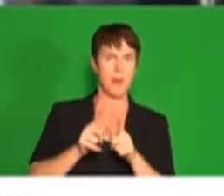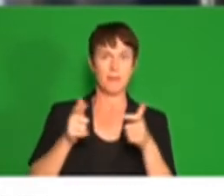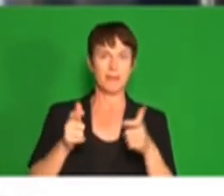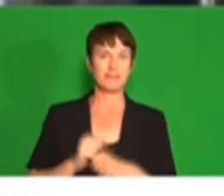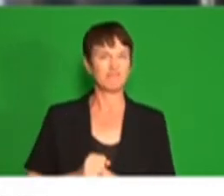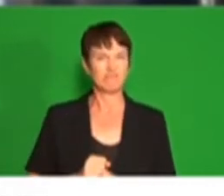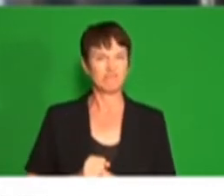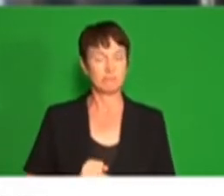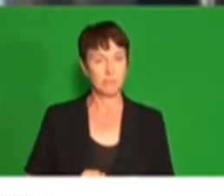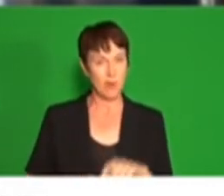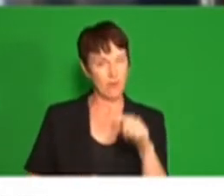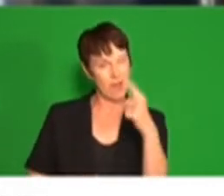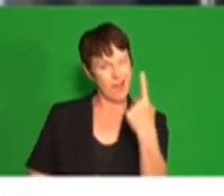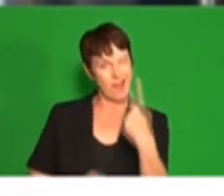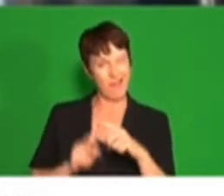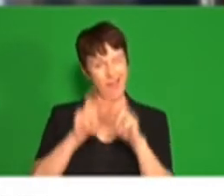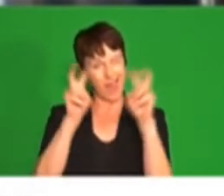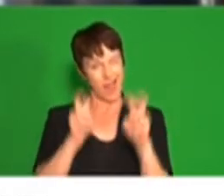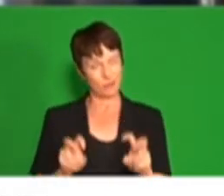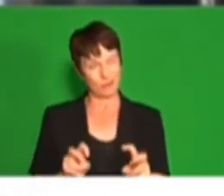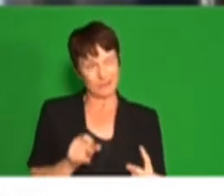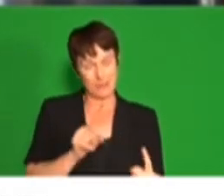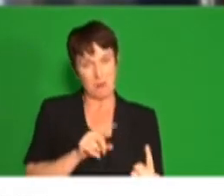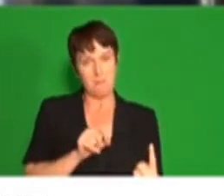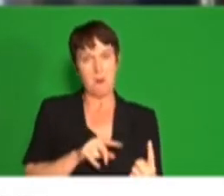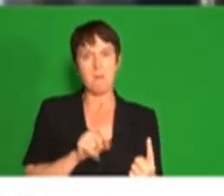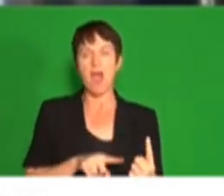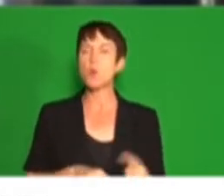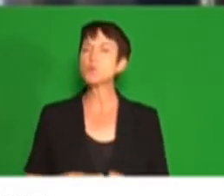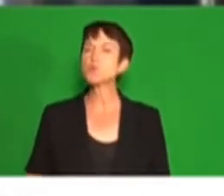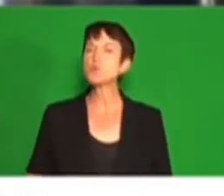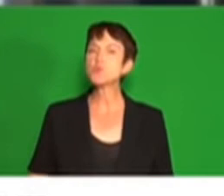prices remain serious concerns.